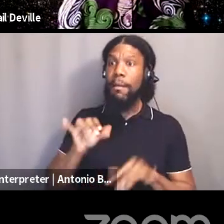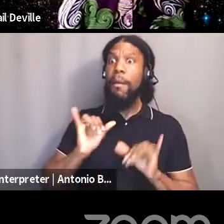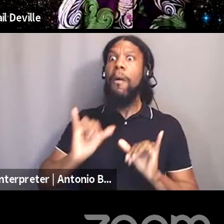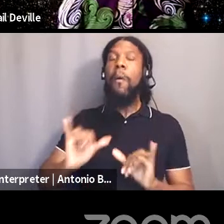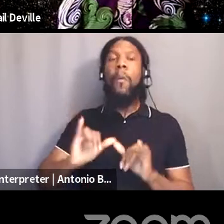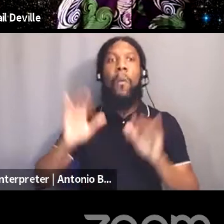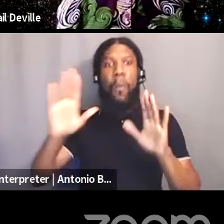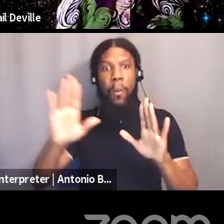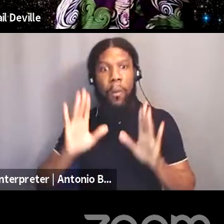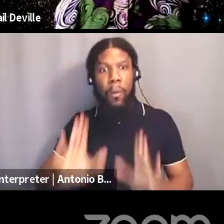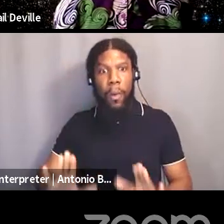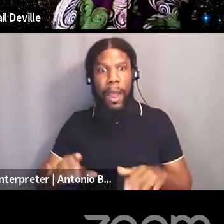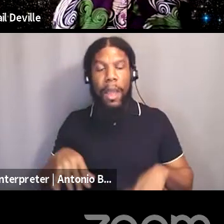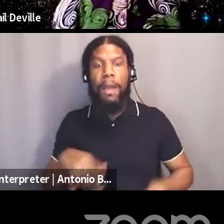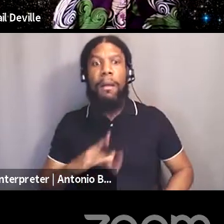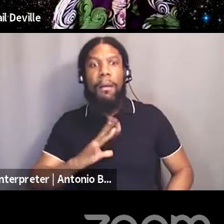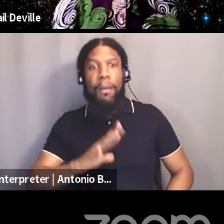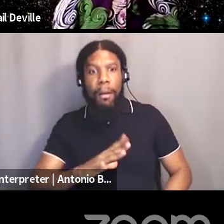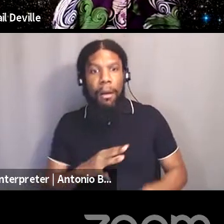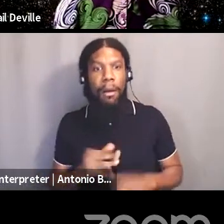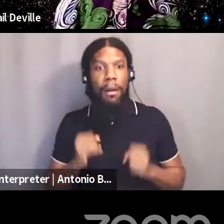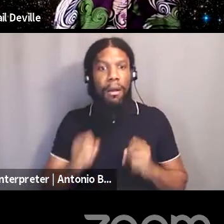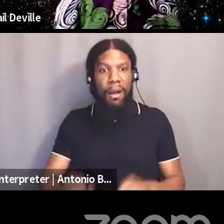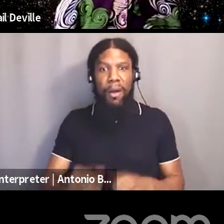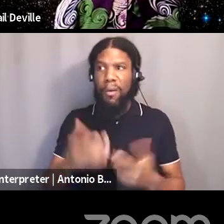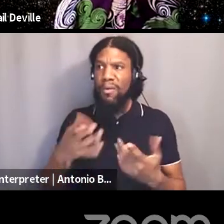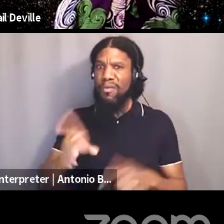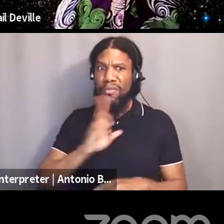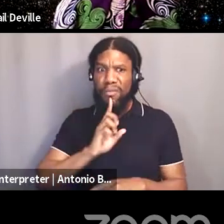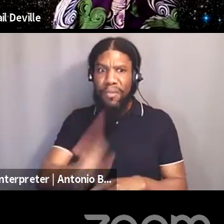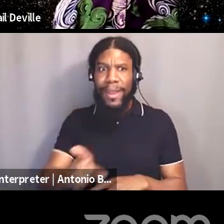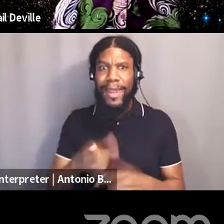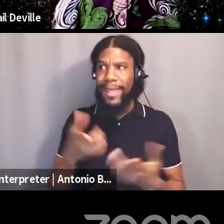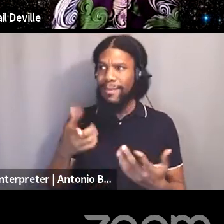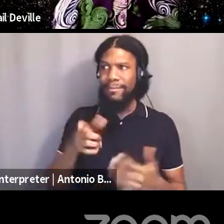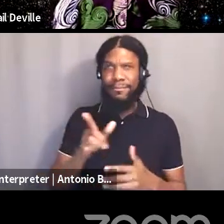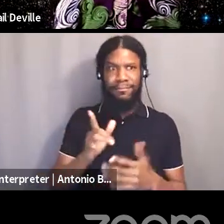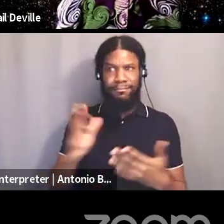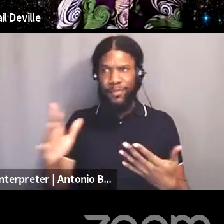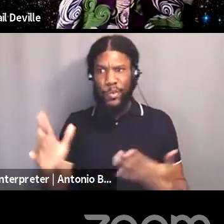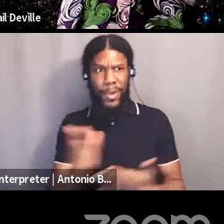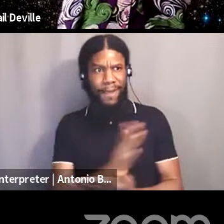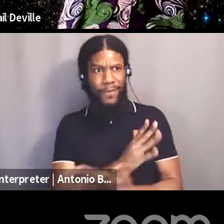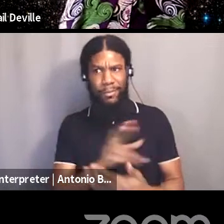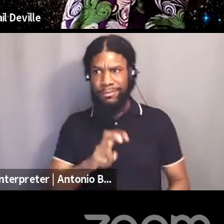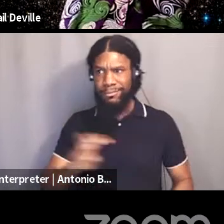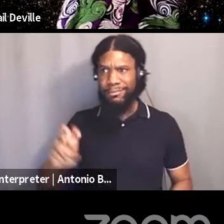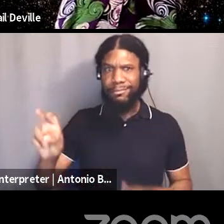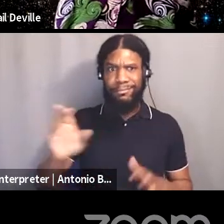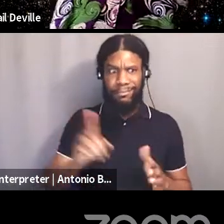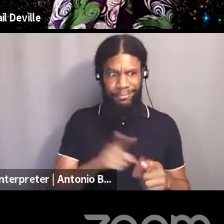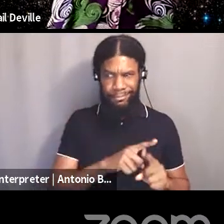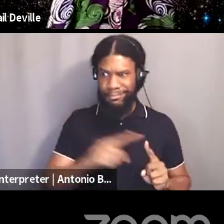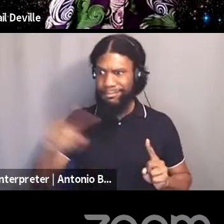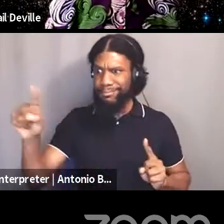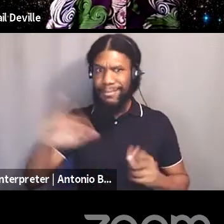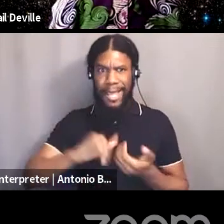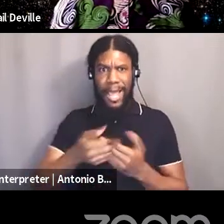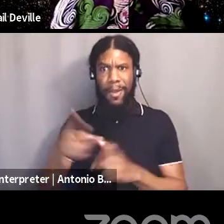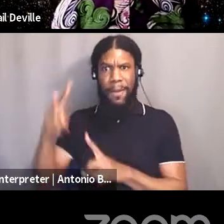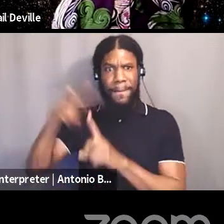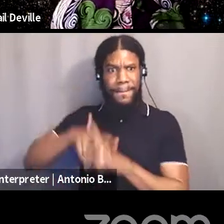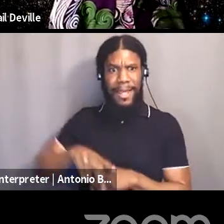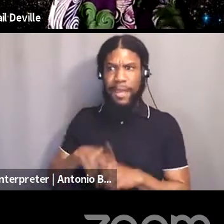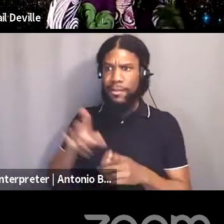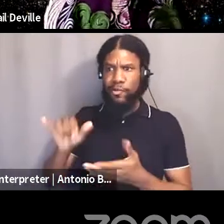whether Poirot as a detective, as a character, has really traveled and has relevancy in New York, but also